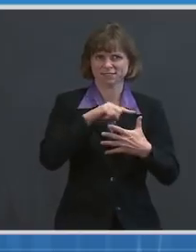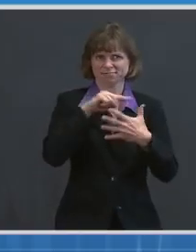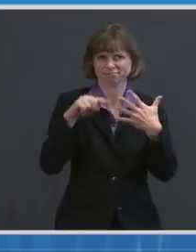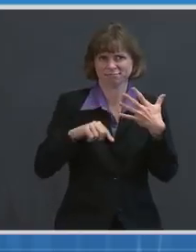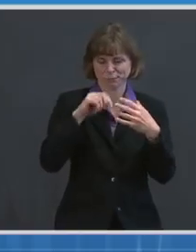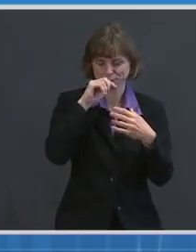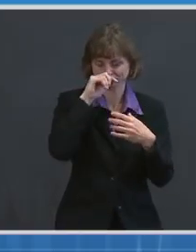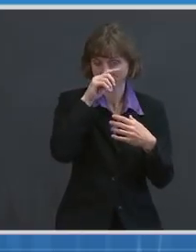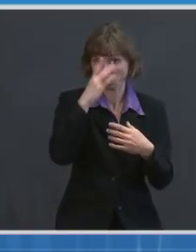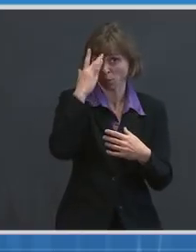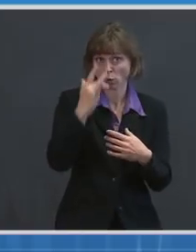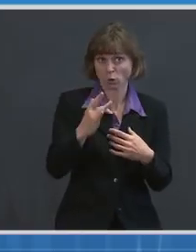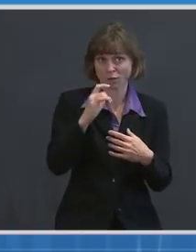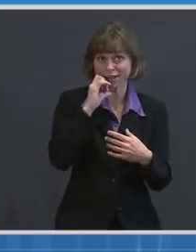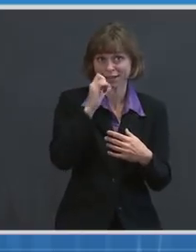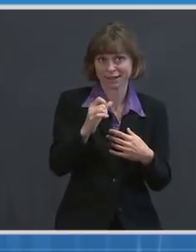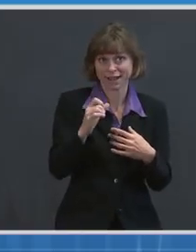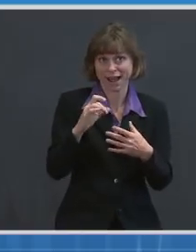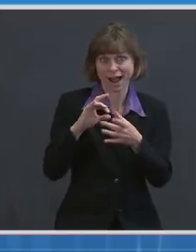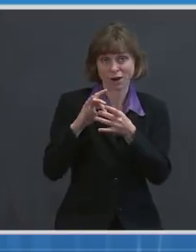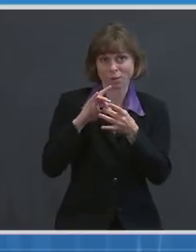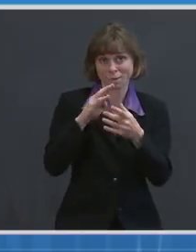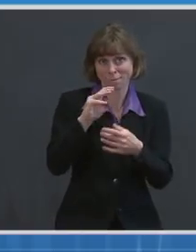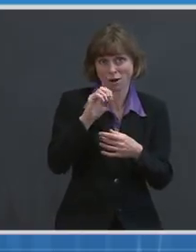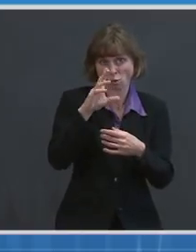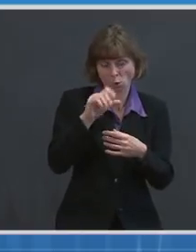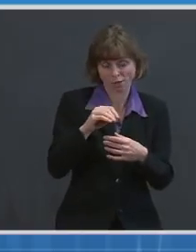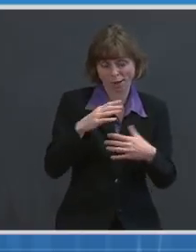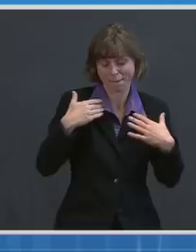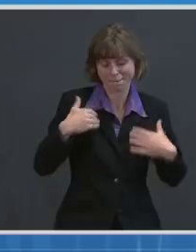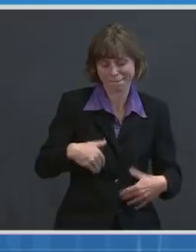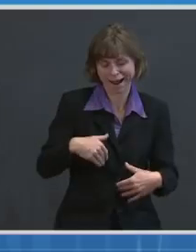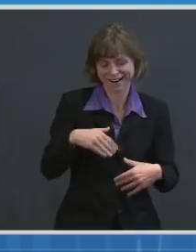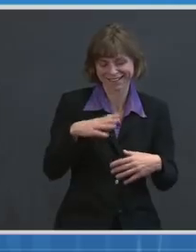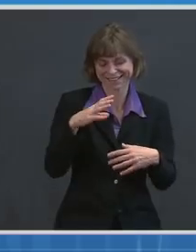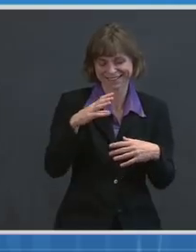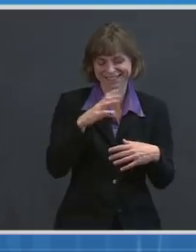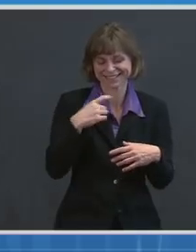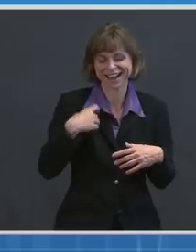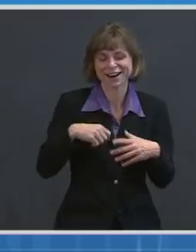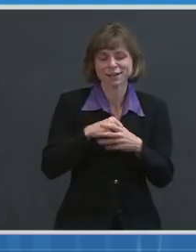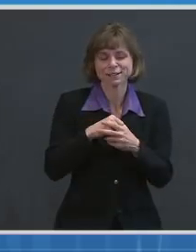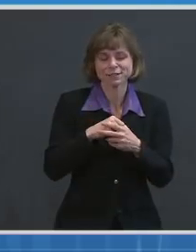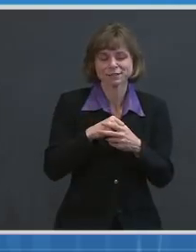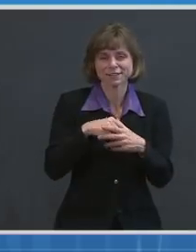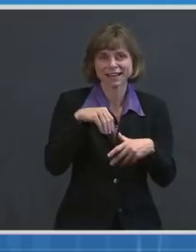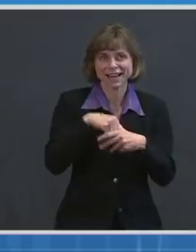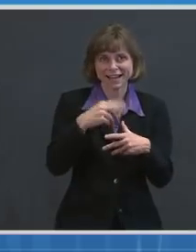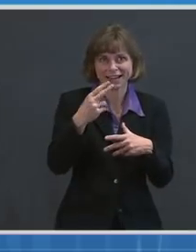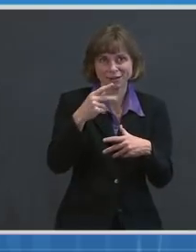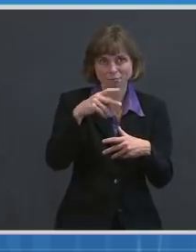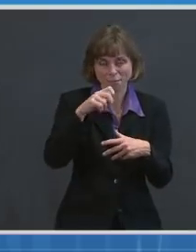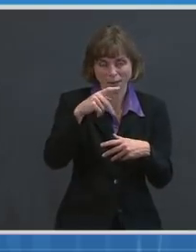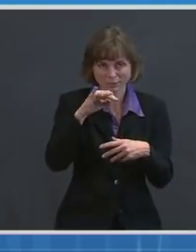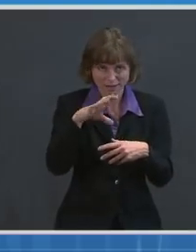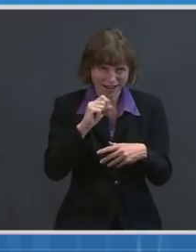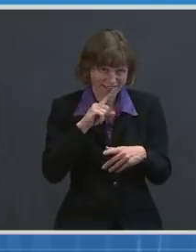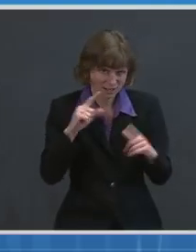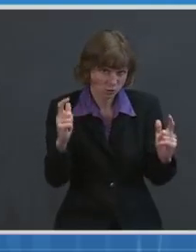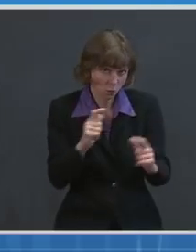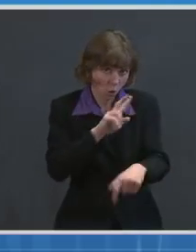stage non-monoclonal antibody candidates in preclinical development, such as peptides and small